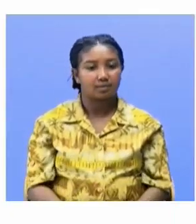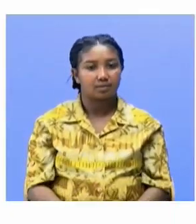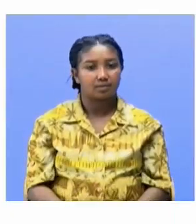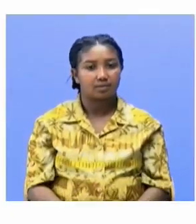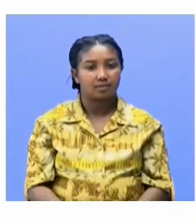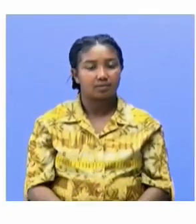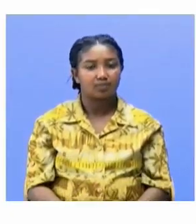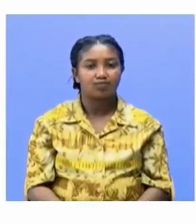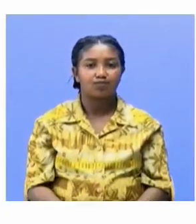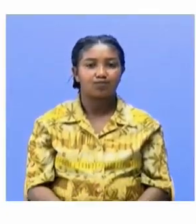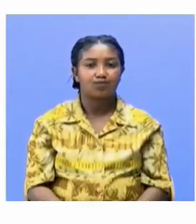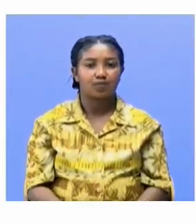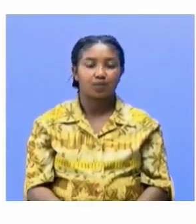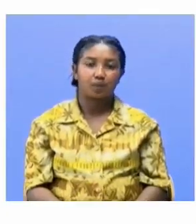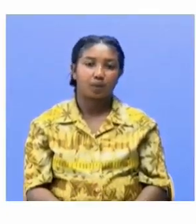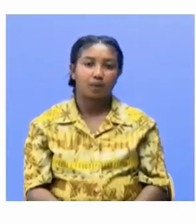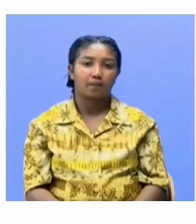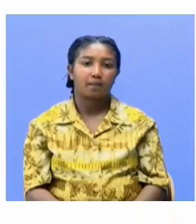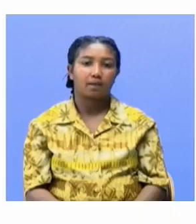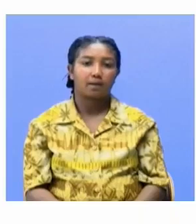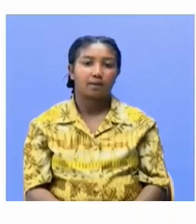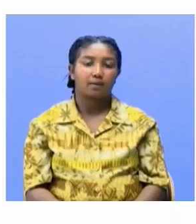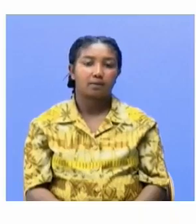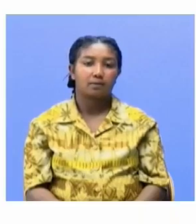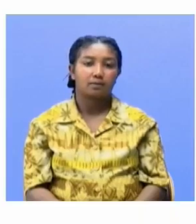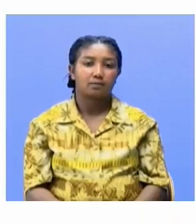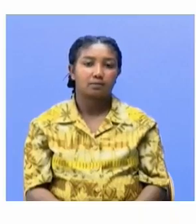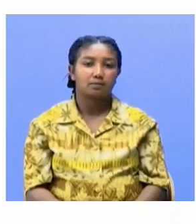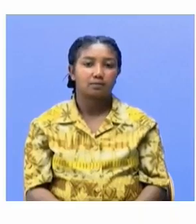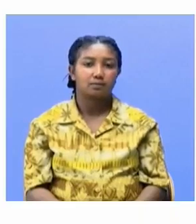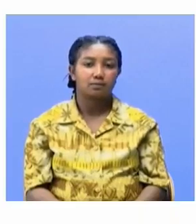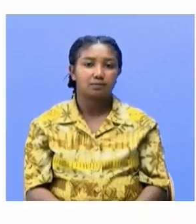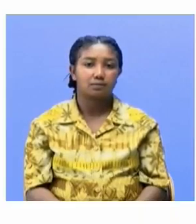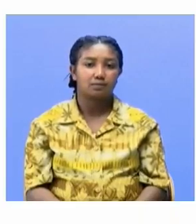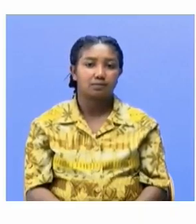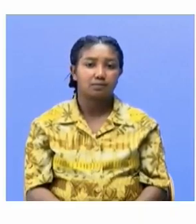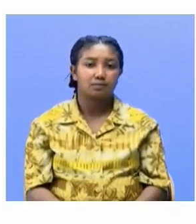He is taking